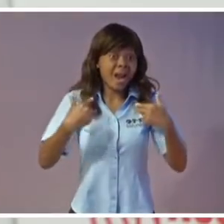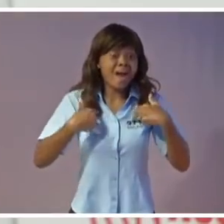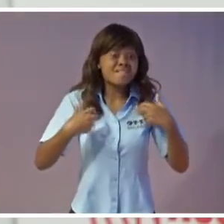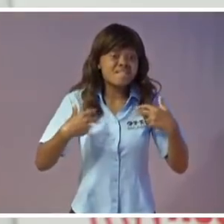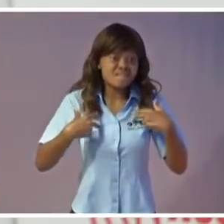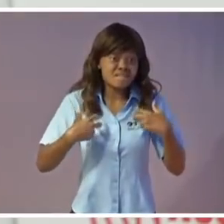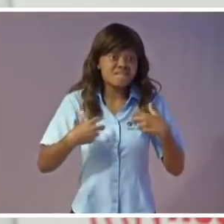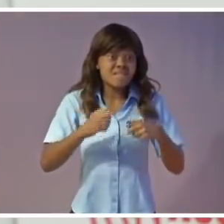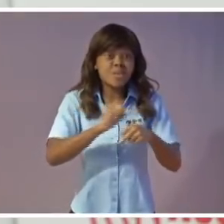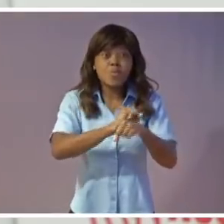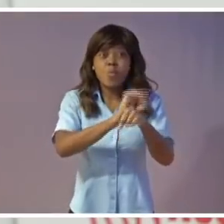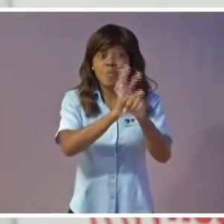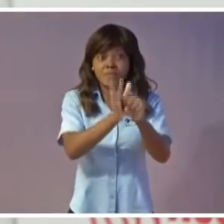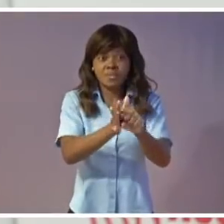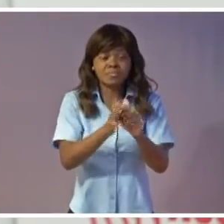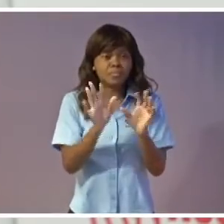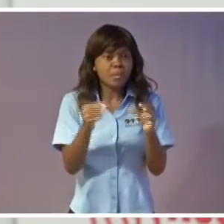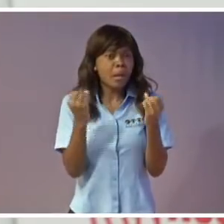hospital,